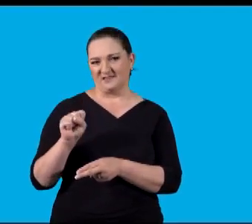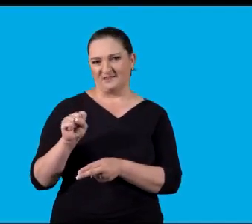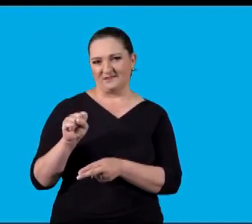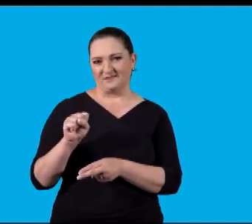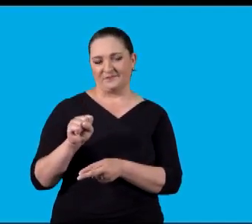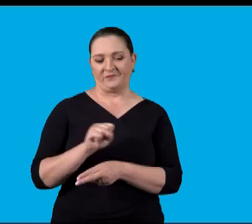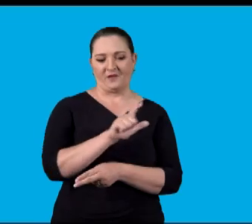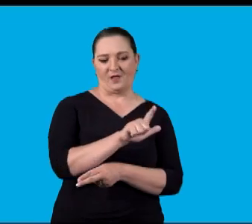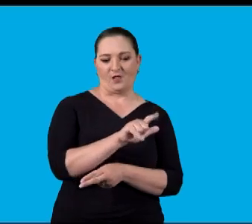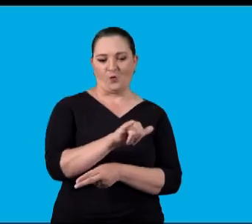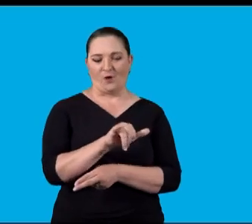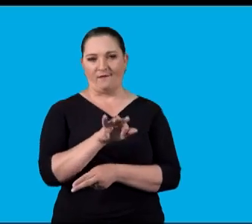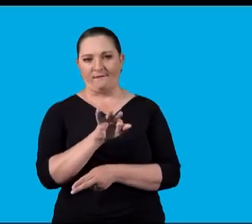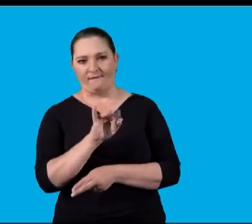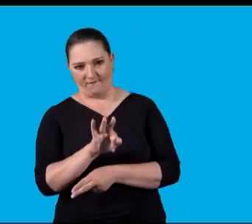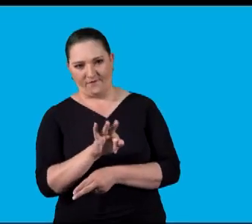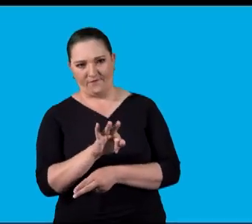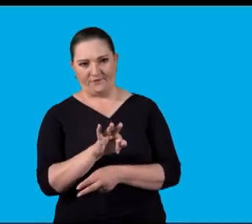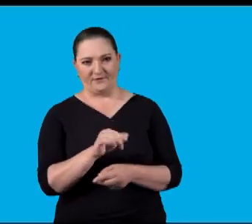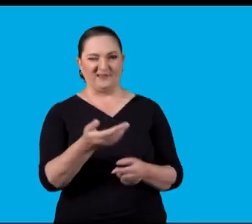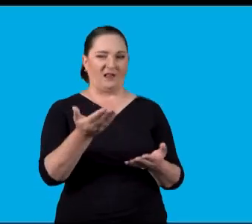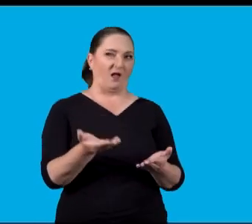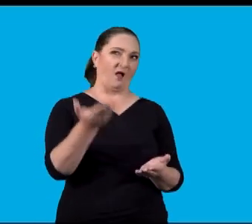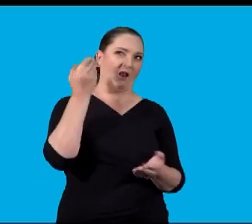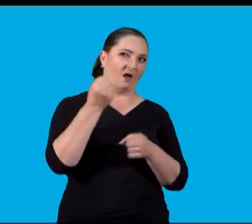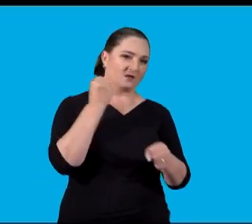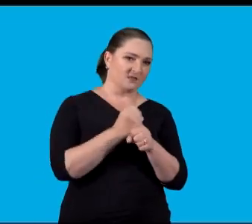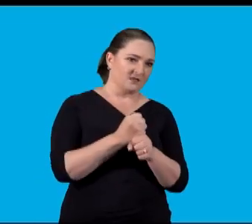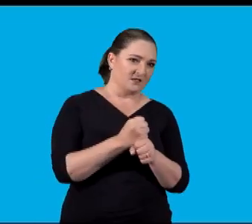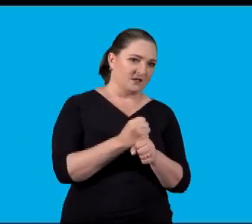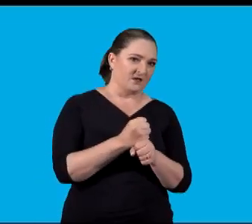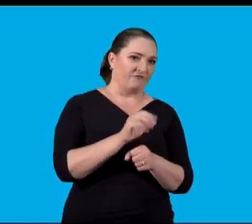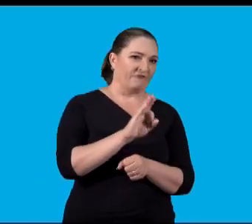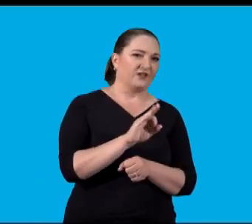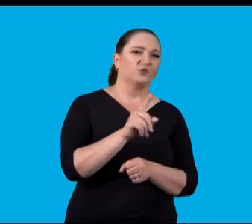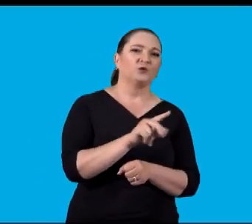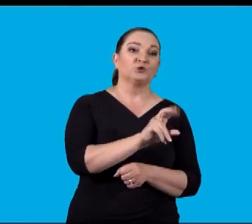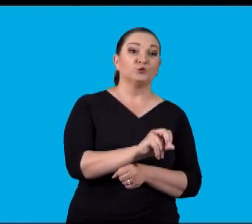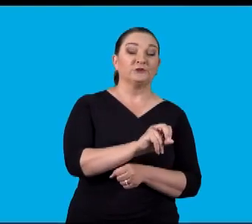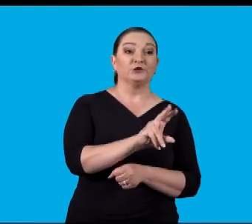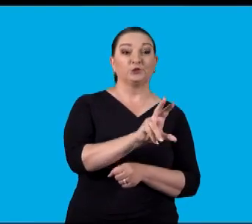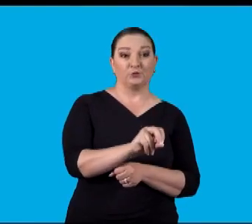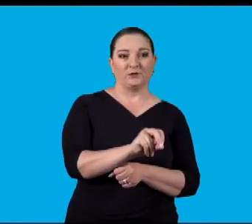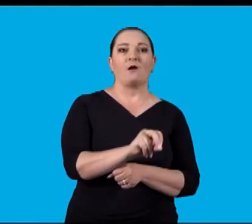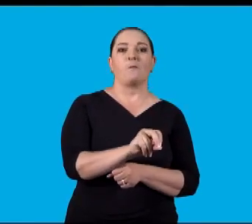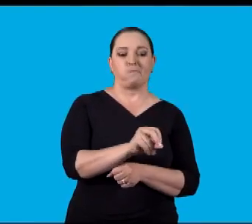this last year's final dividends? We go to the previous year, 2020, shareholders for dividends,